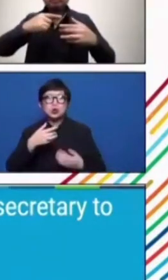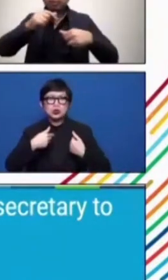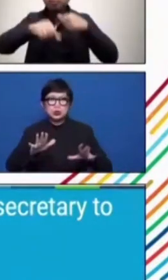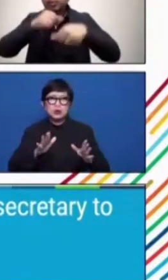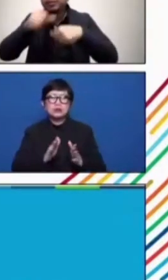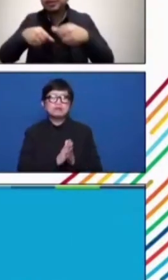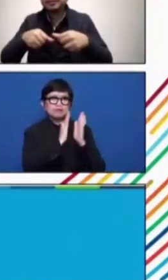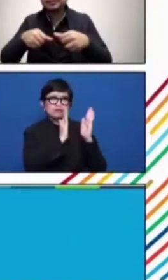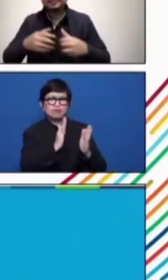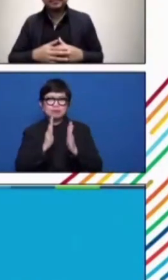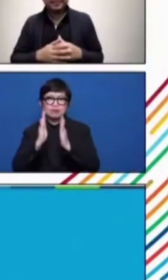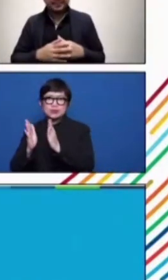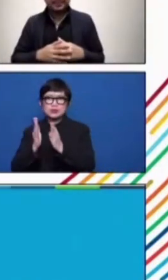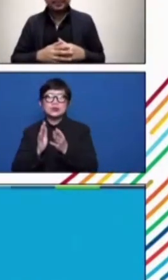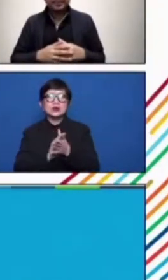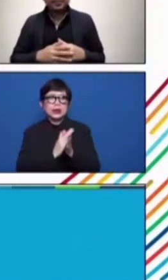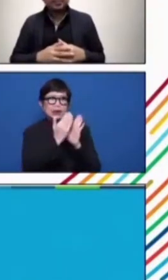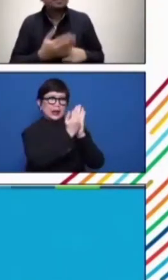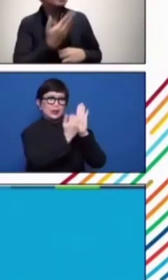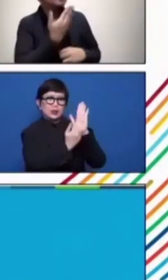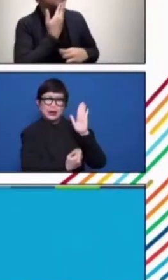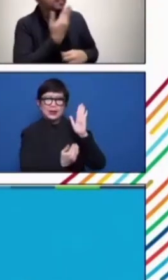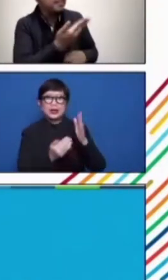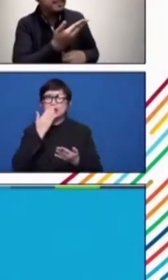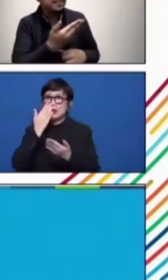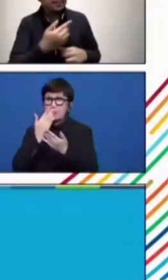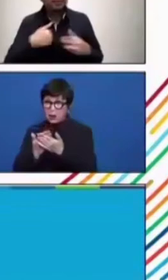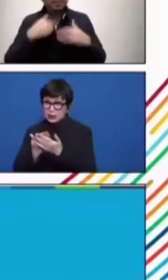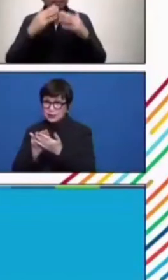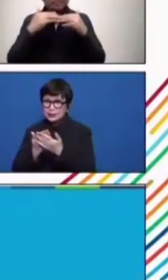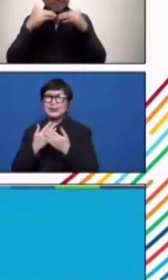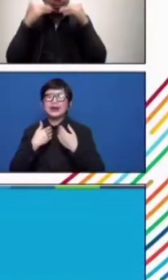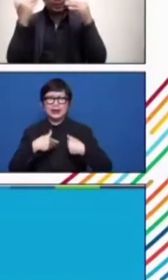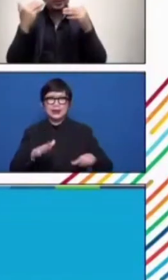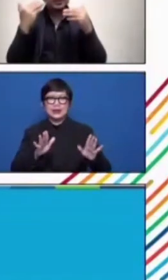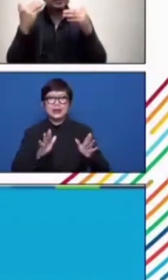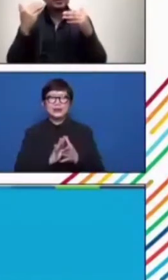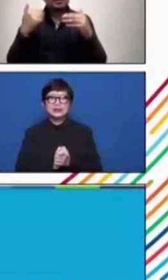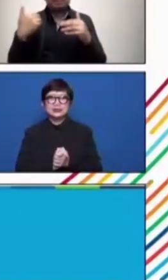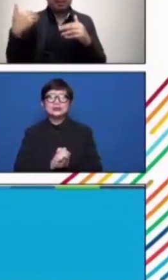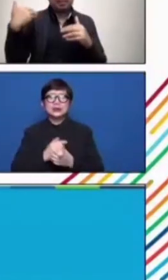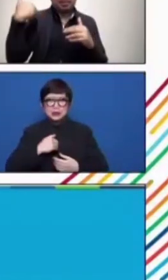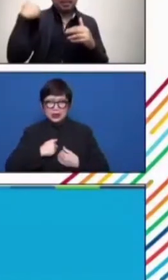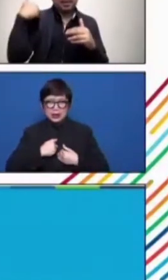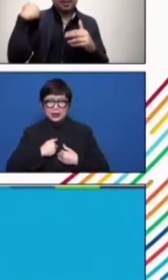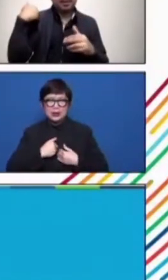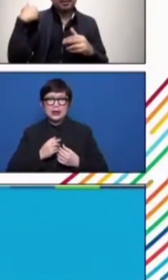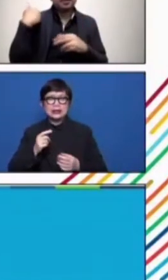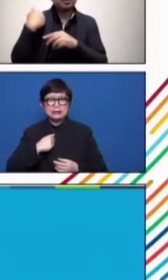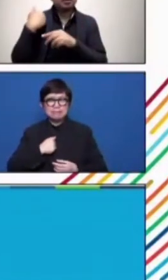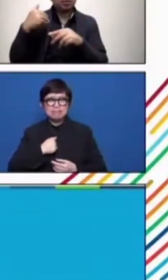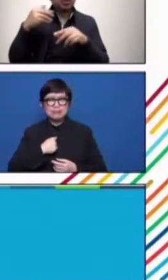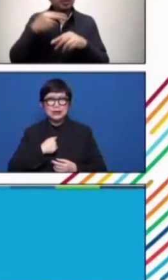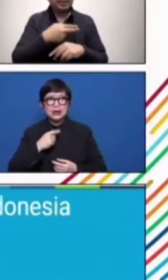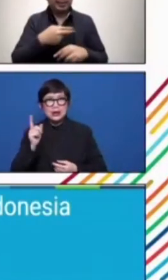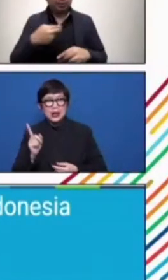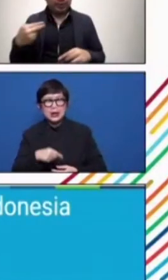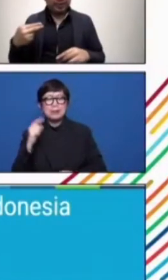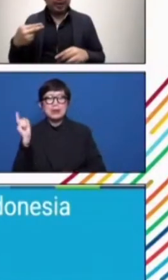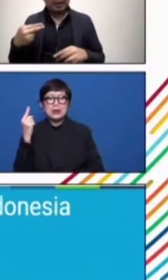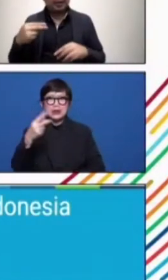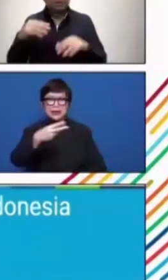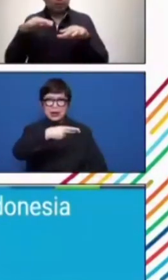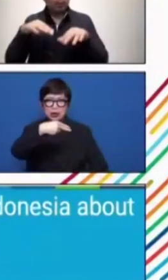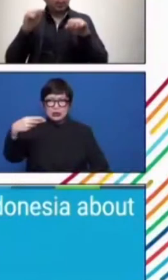madam chair it's my pleasure I've been reminded by by our host country Indonesia about